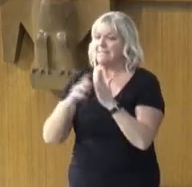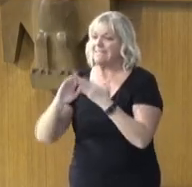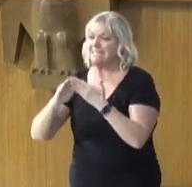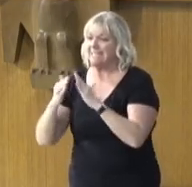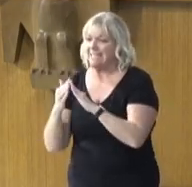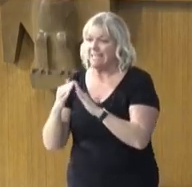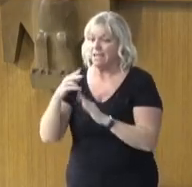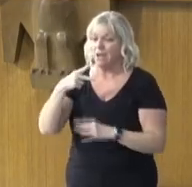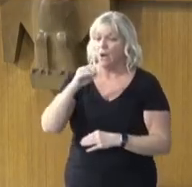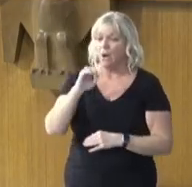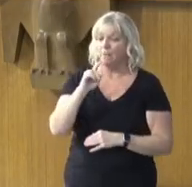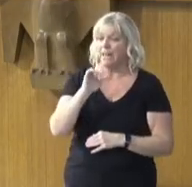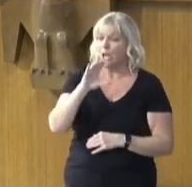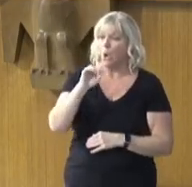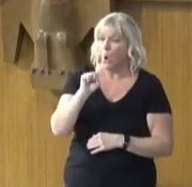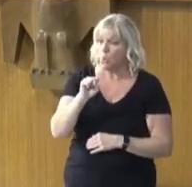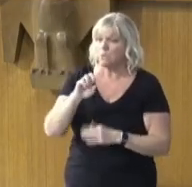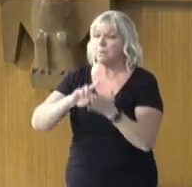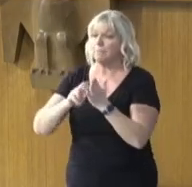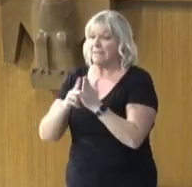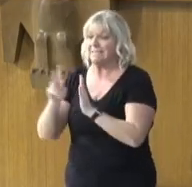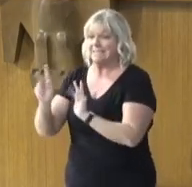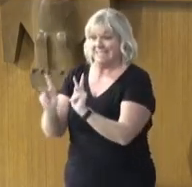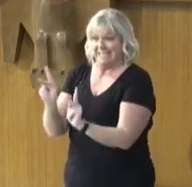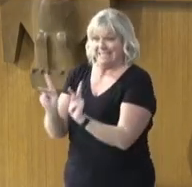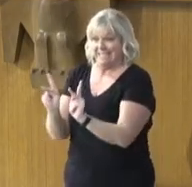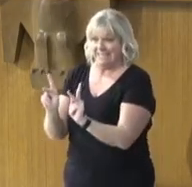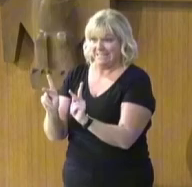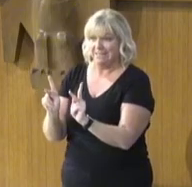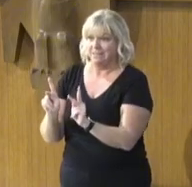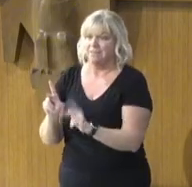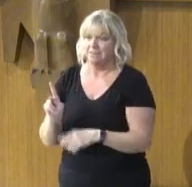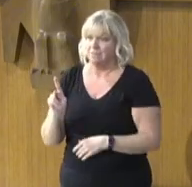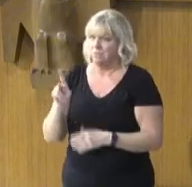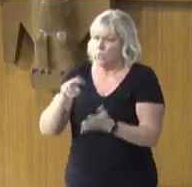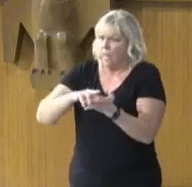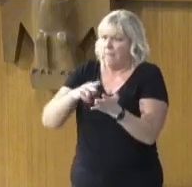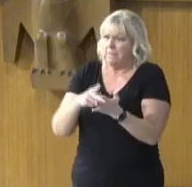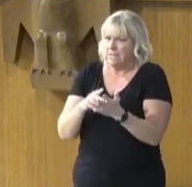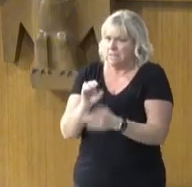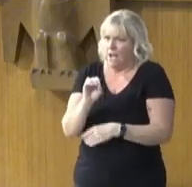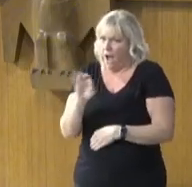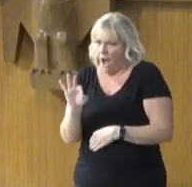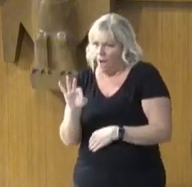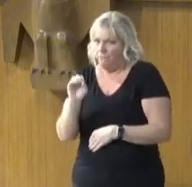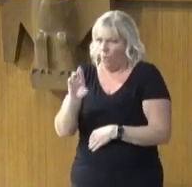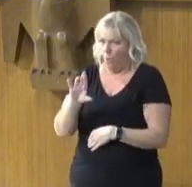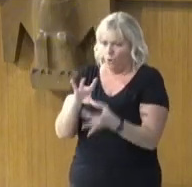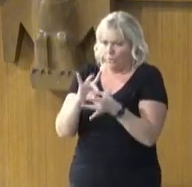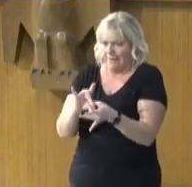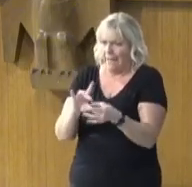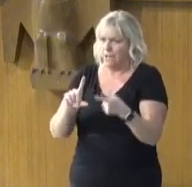citizens. And politics, of course, means of or relating to the citizens.